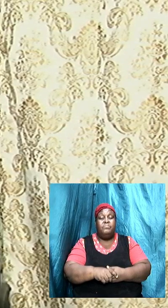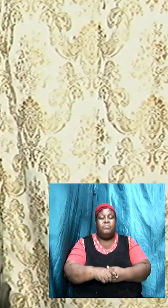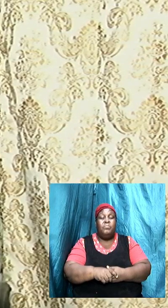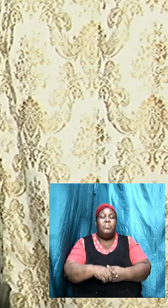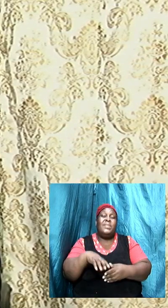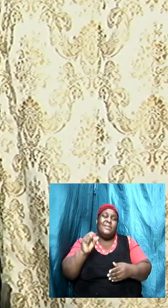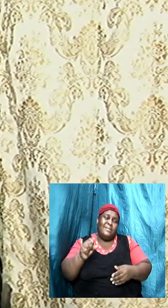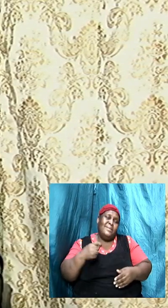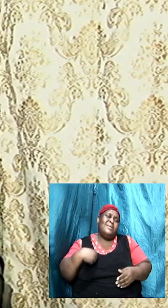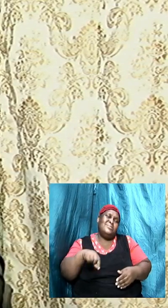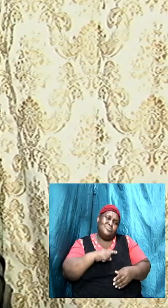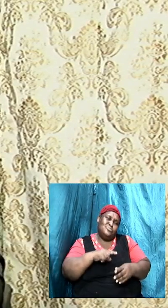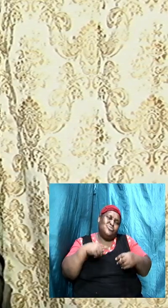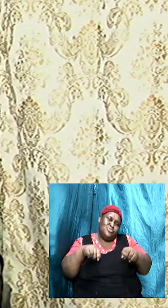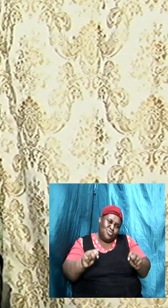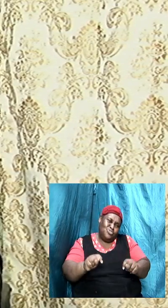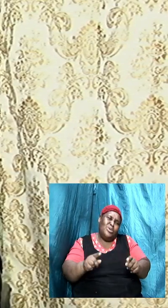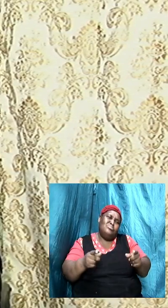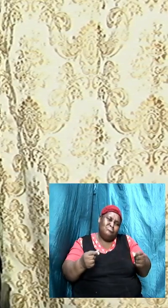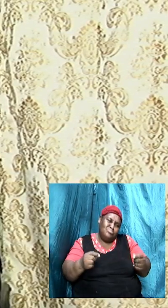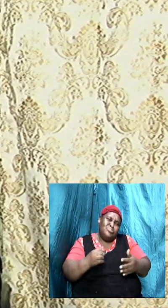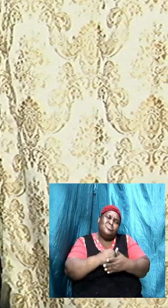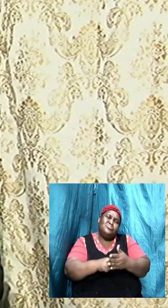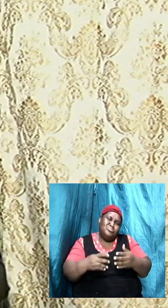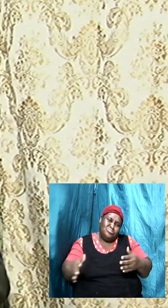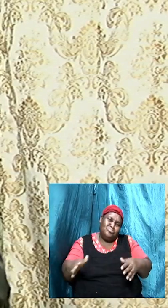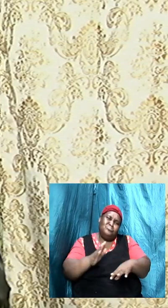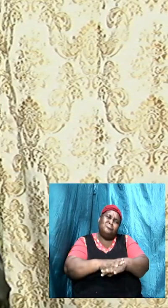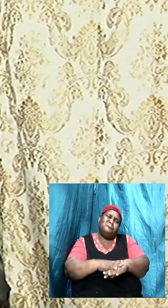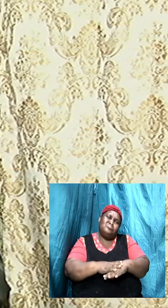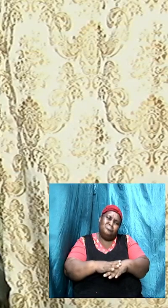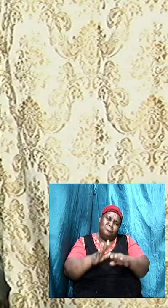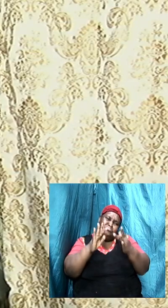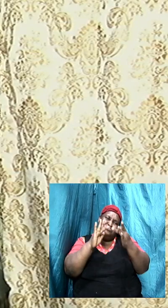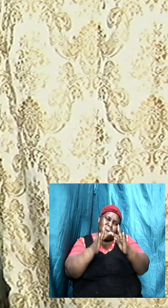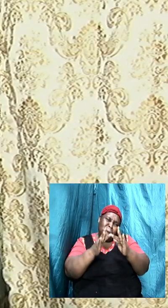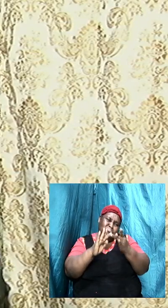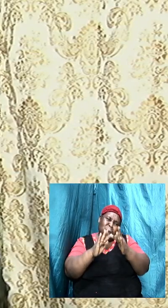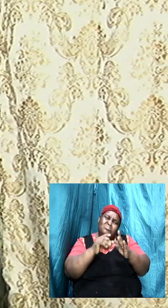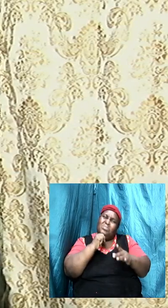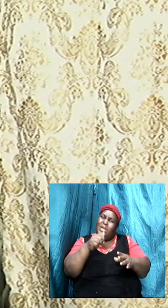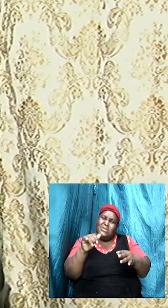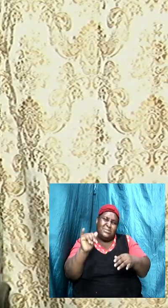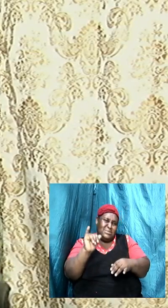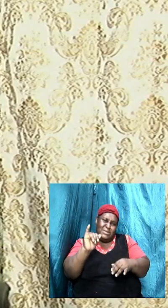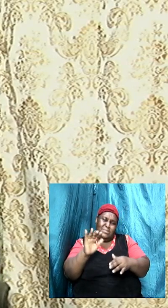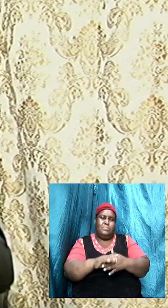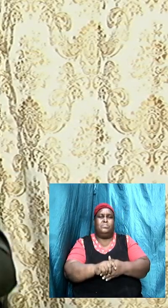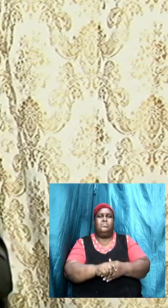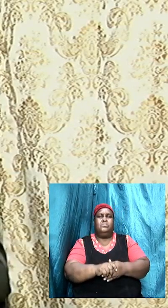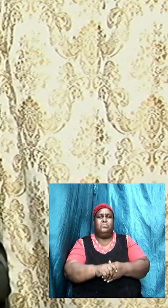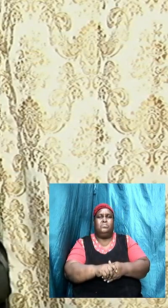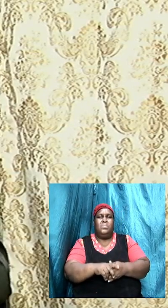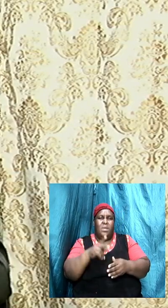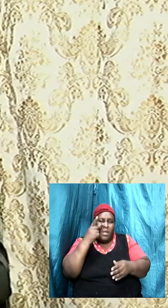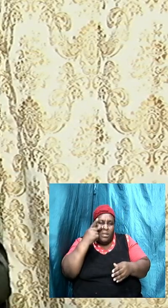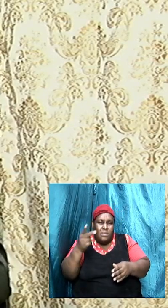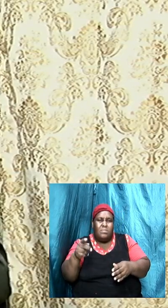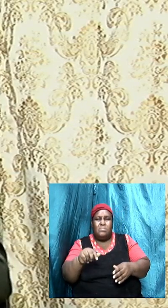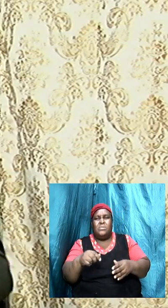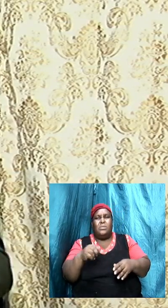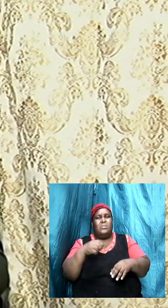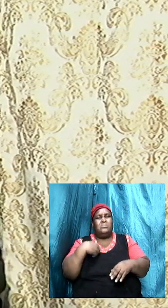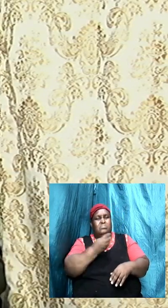Yes, we're trying to do something online, but it's not the same. We look at our church. We